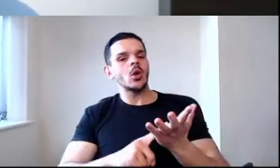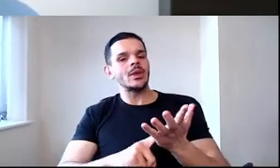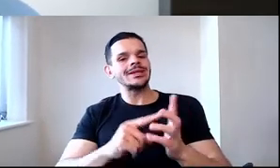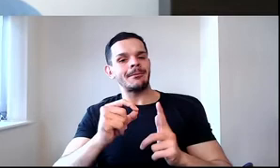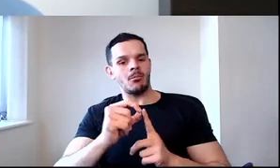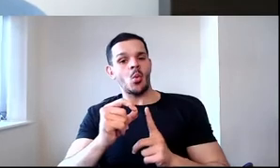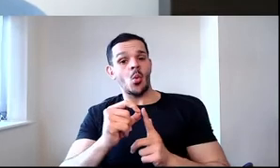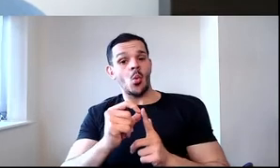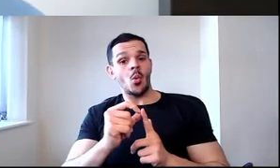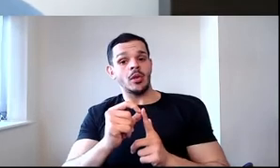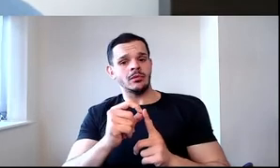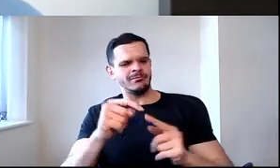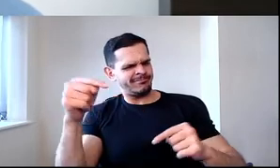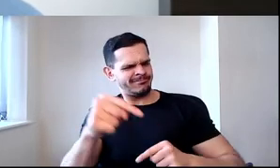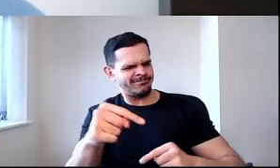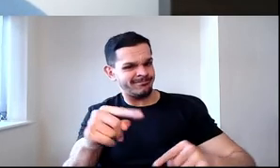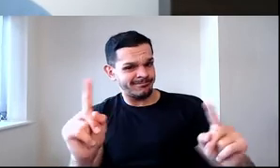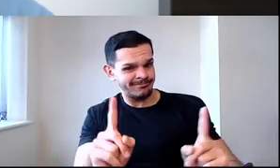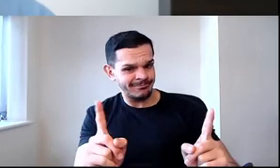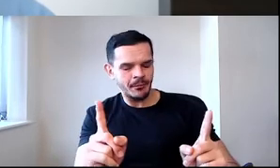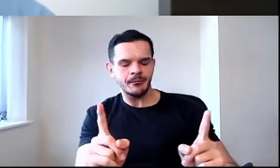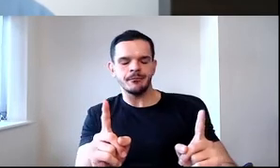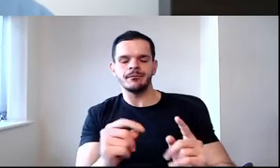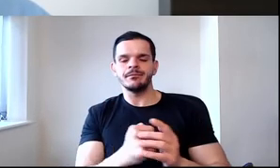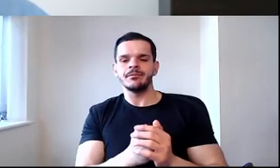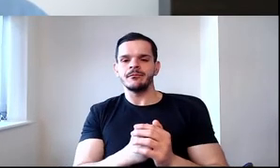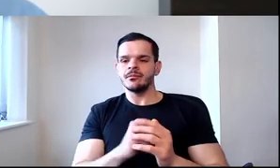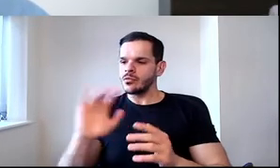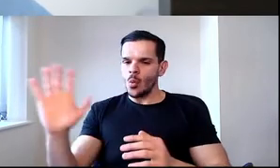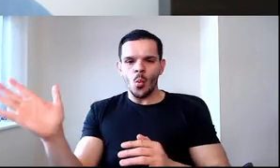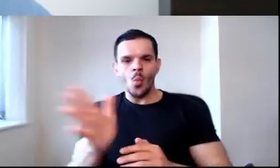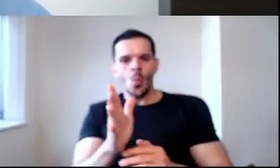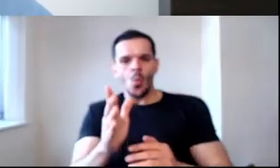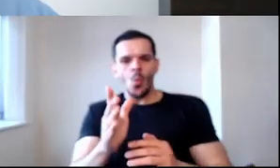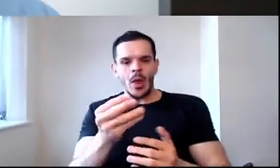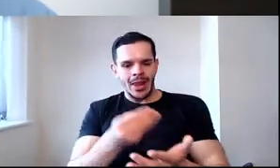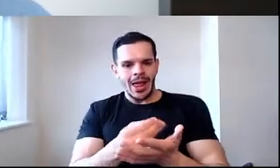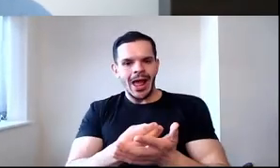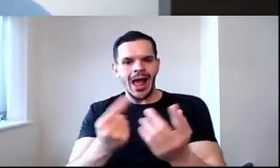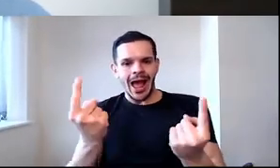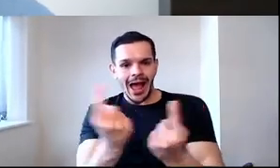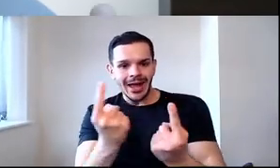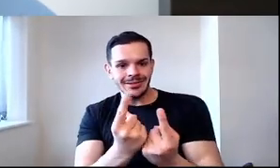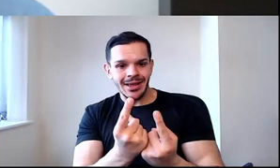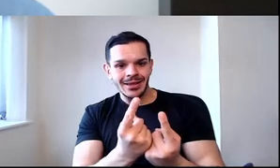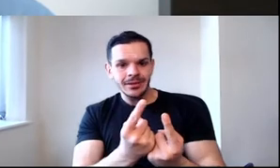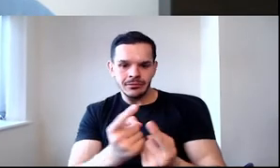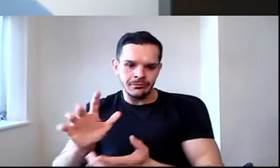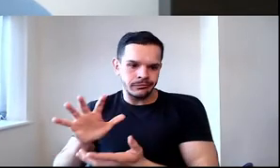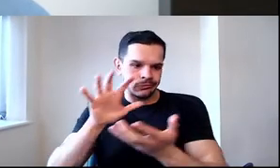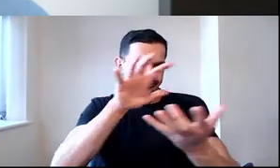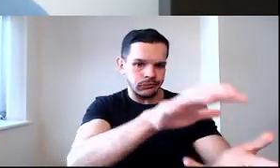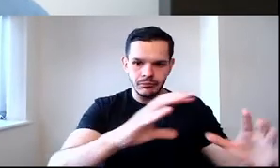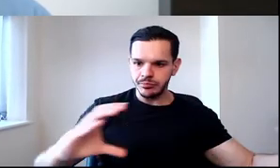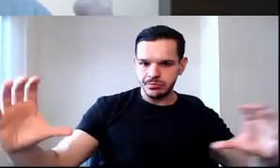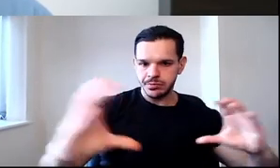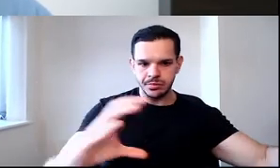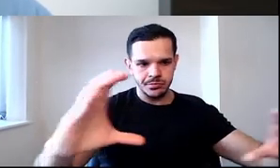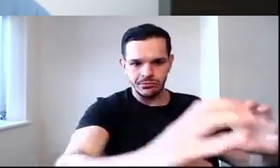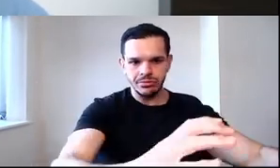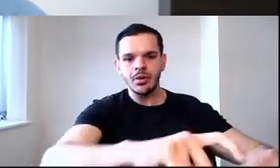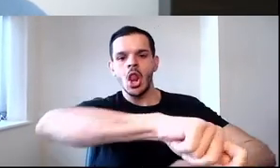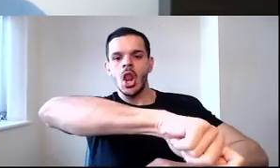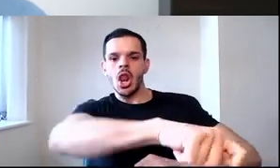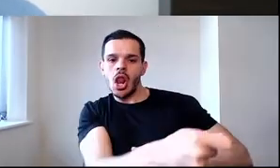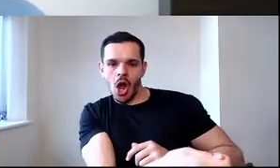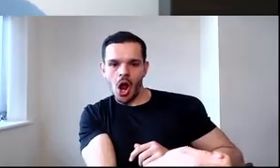itself is basically all these assets that are locked up, and from that these platforms